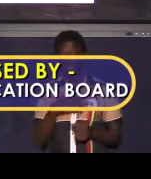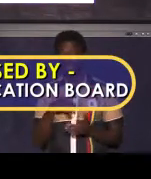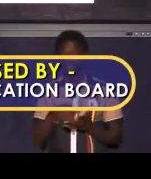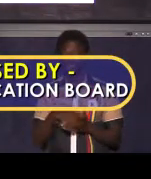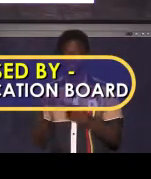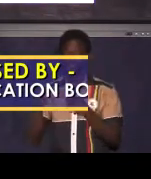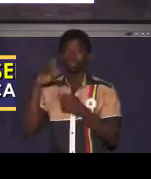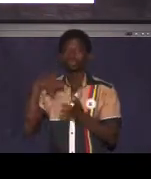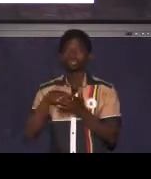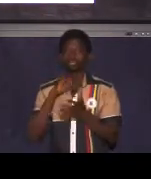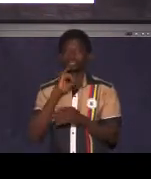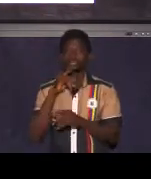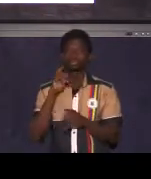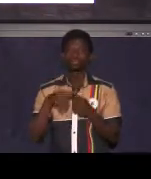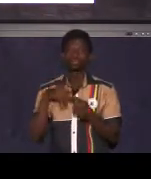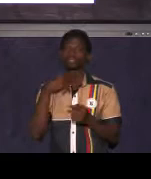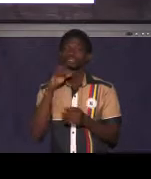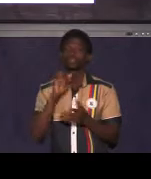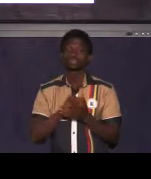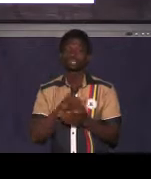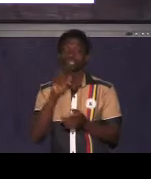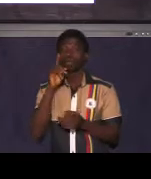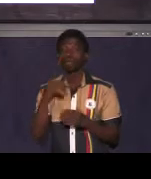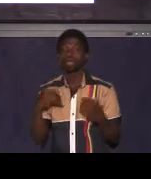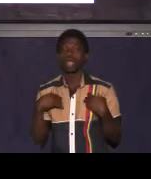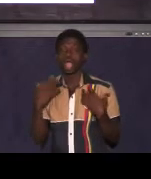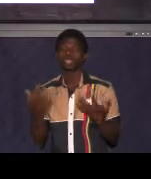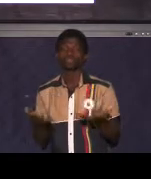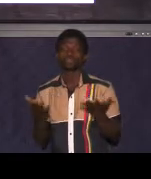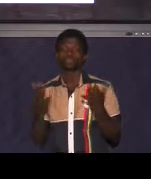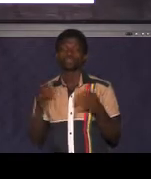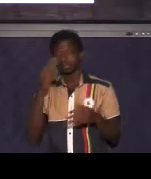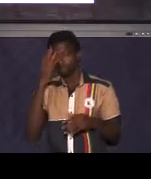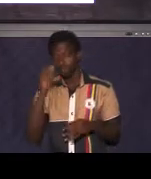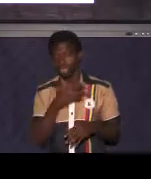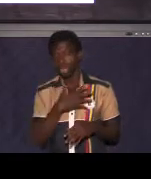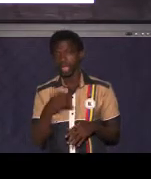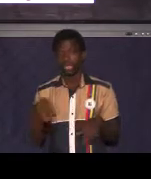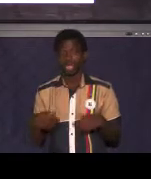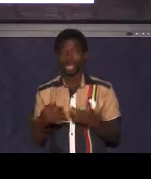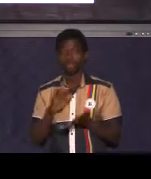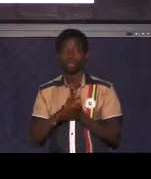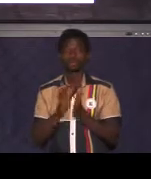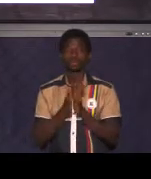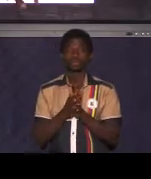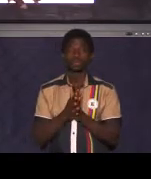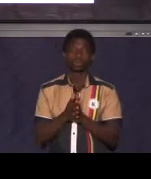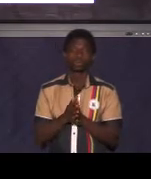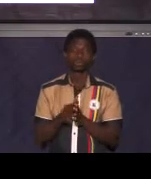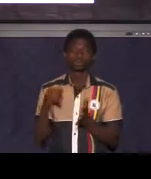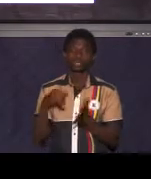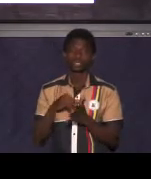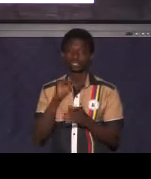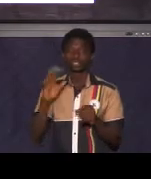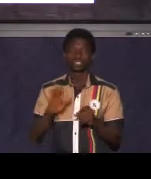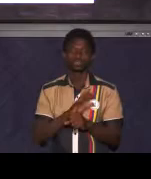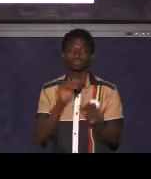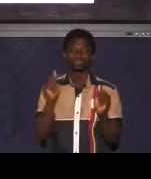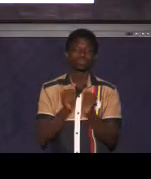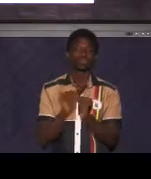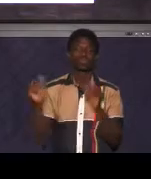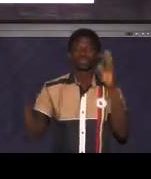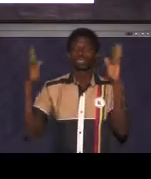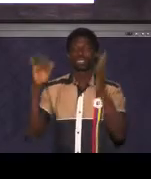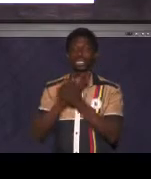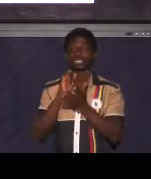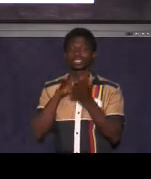goes up. This is to tell you that this has weight. Why or how? Because it has been inflated, it has been filled with